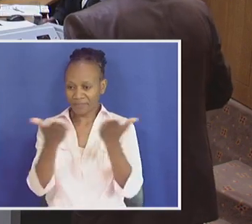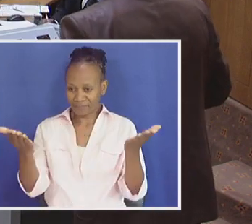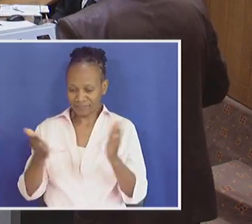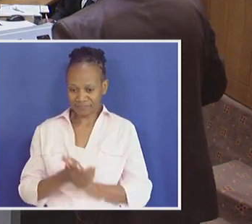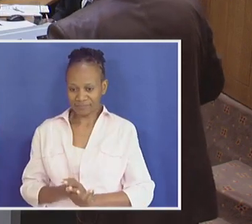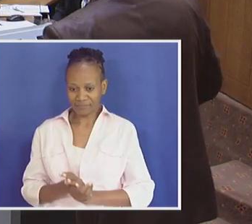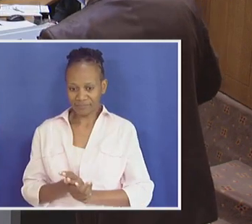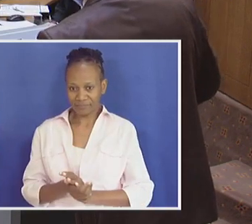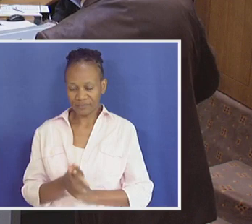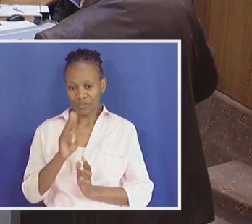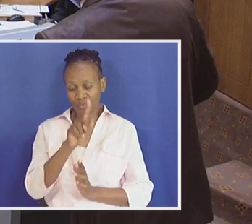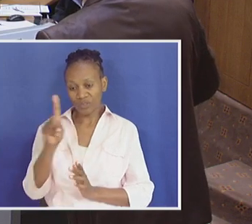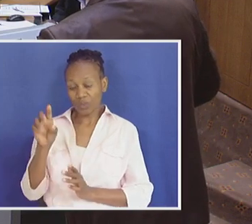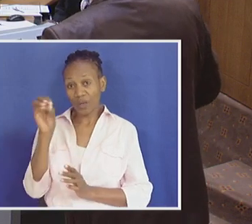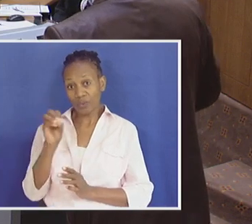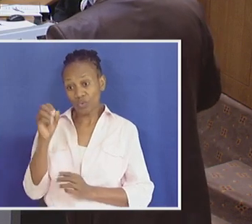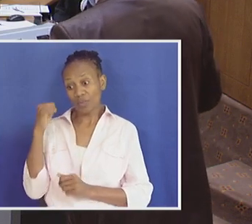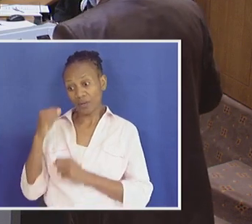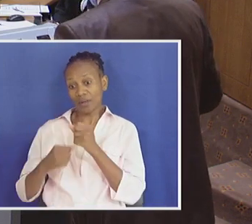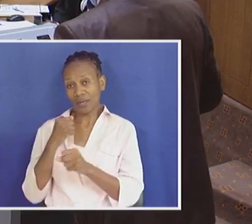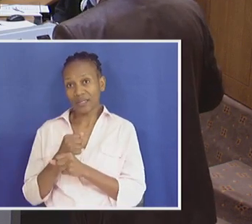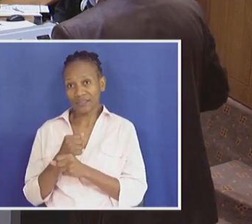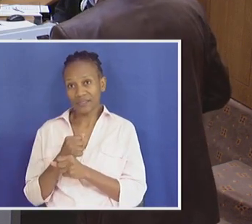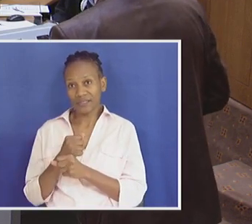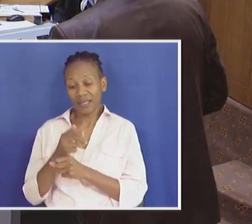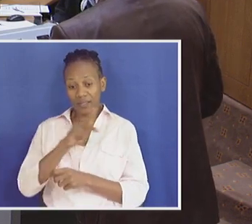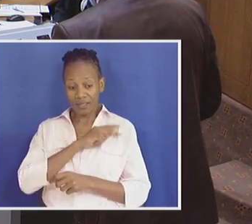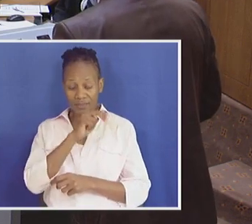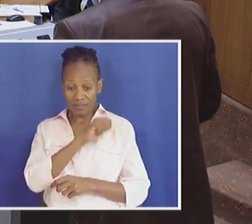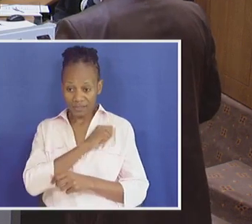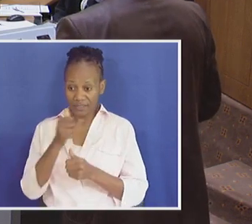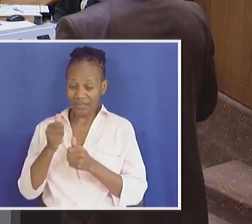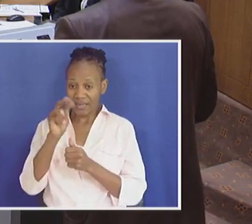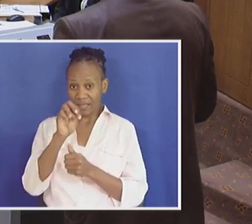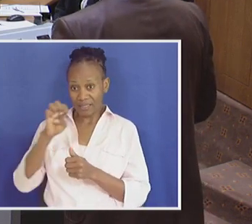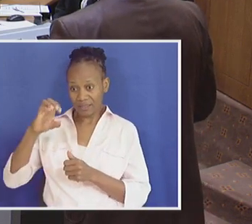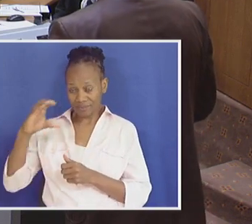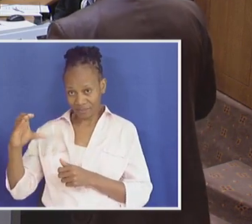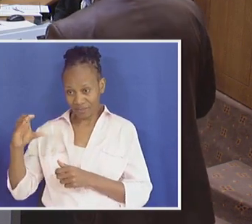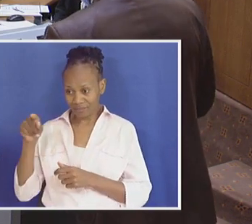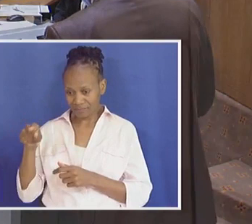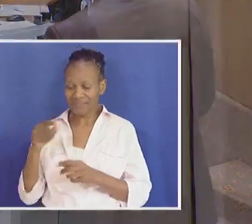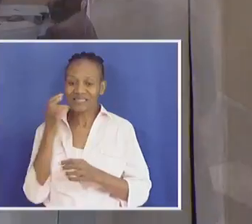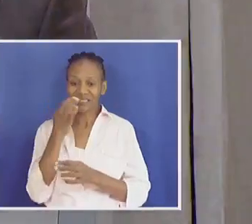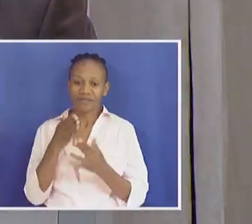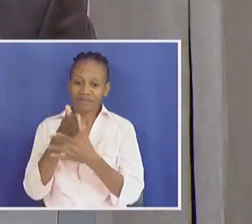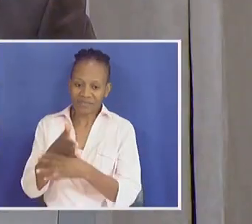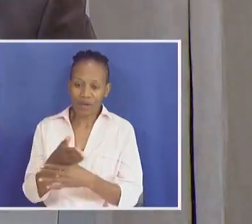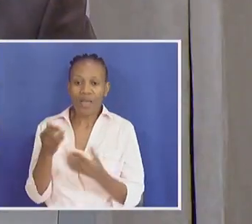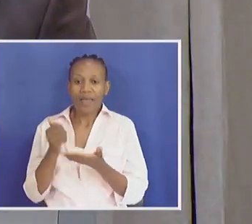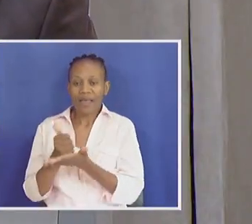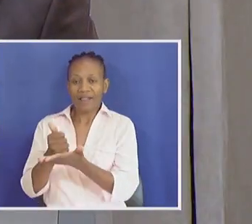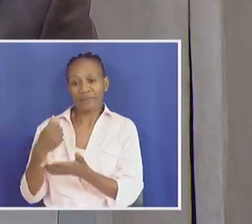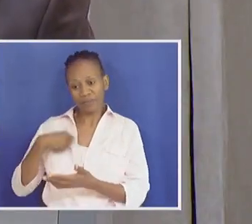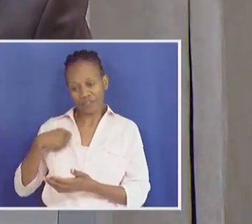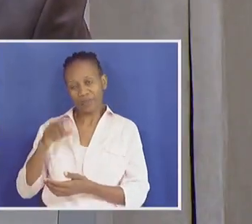Chair, on the 12th of October 2016, the KwaZulu Natal Provincial Executive Council resolved to intervene in Nquthu Local